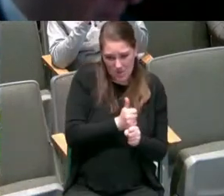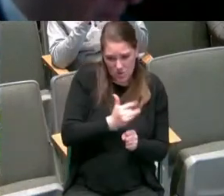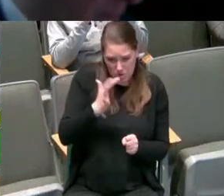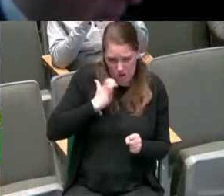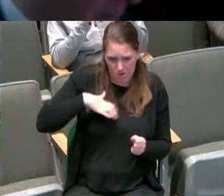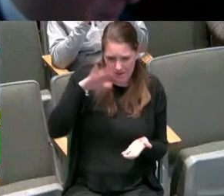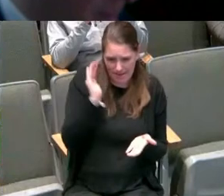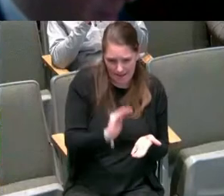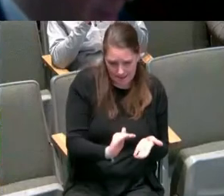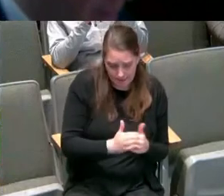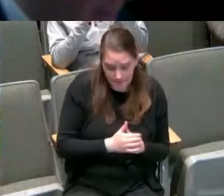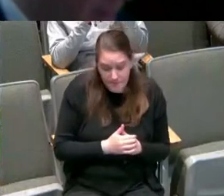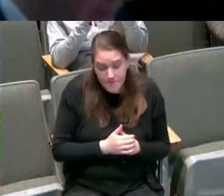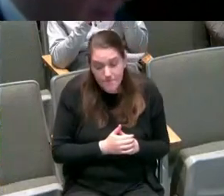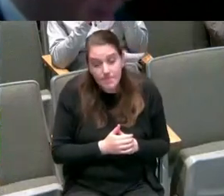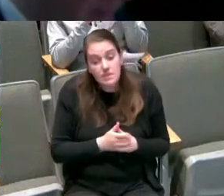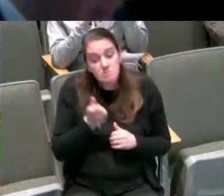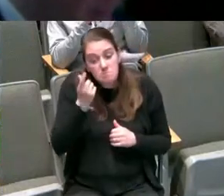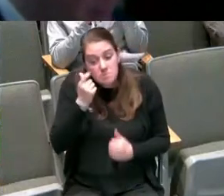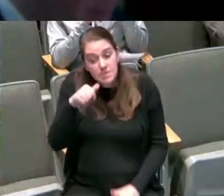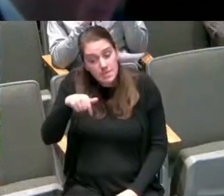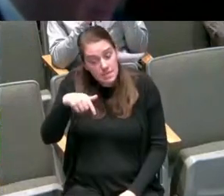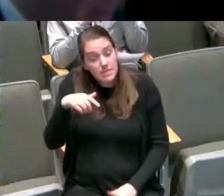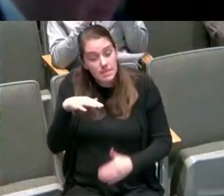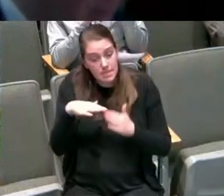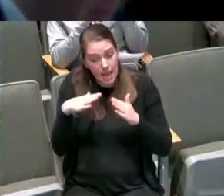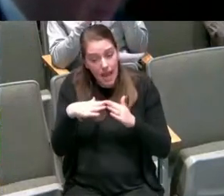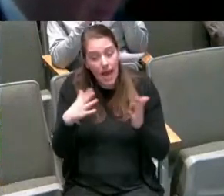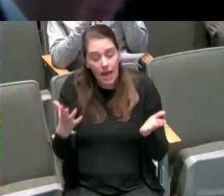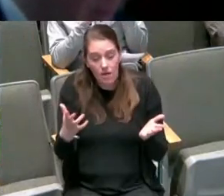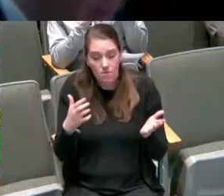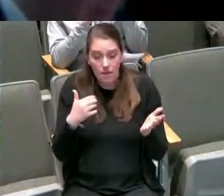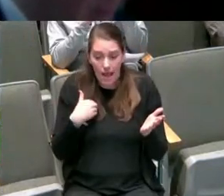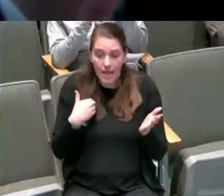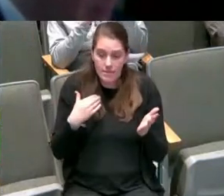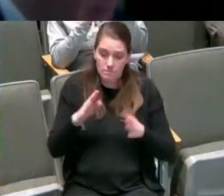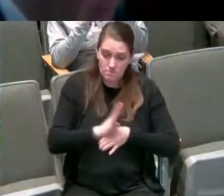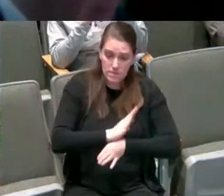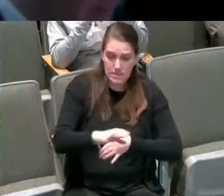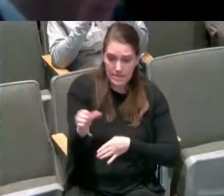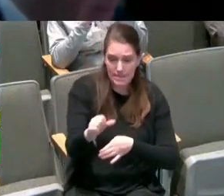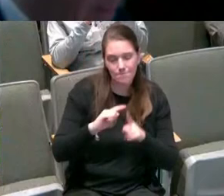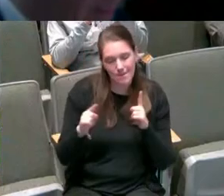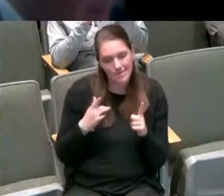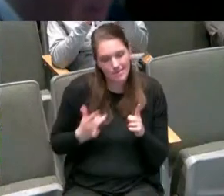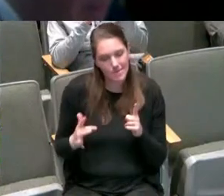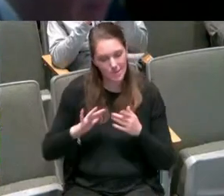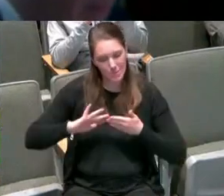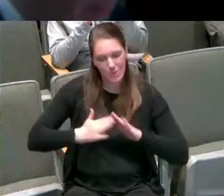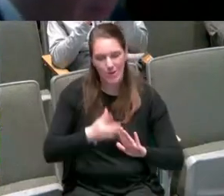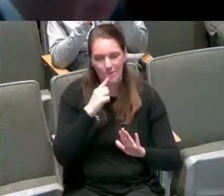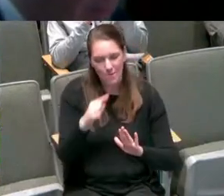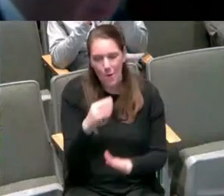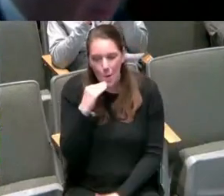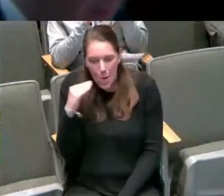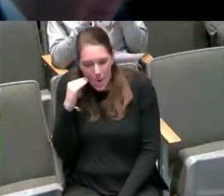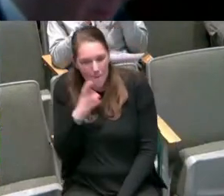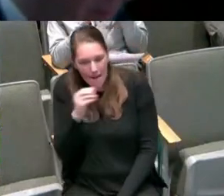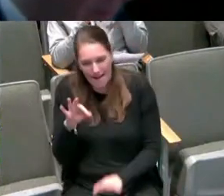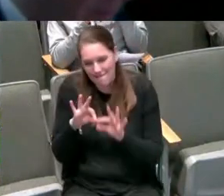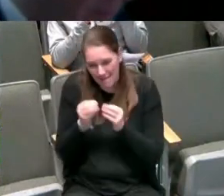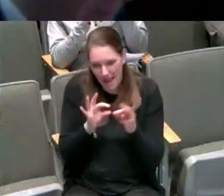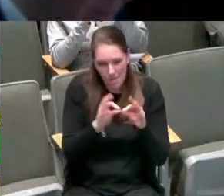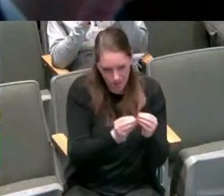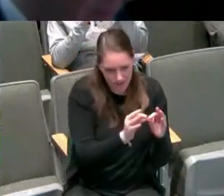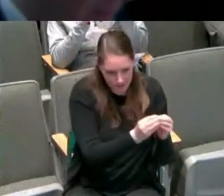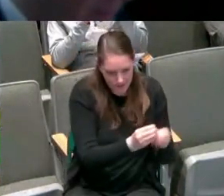and Industrial presence the numbers show that Hoppington is truly a community of homes and Families considering the general fund pay